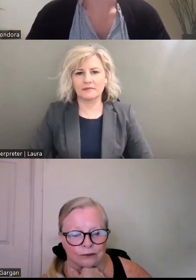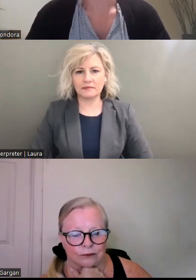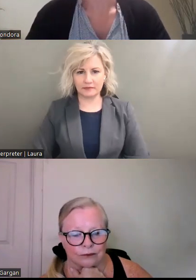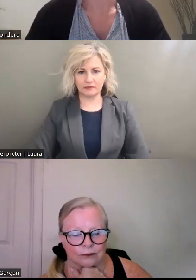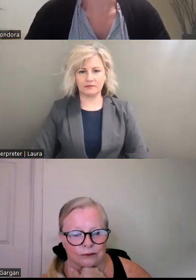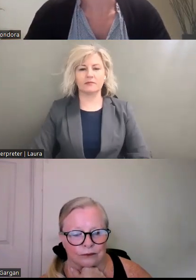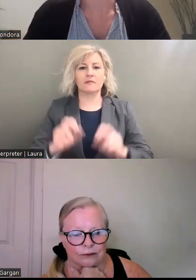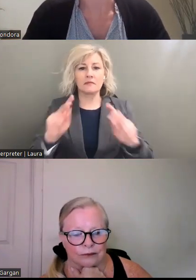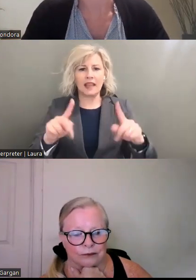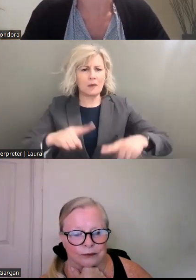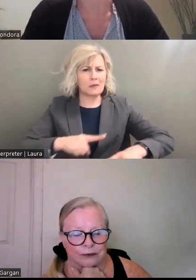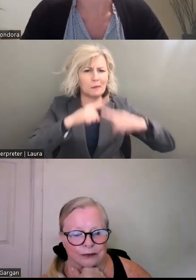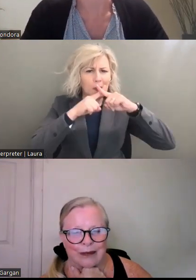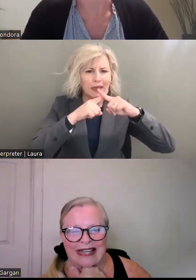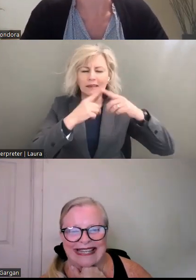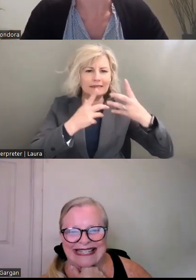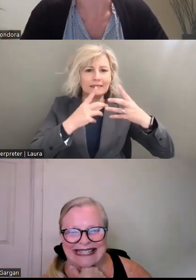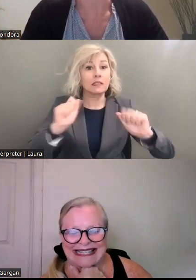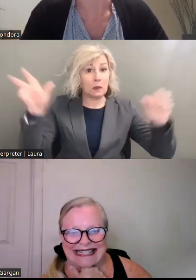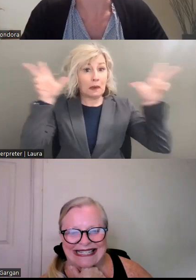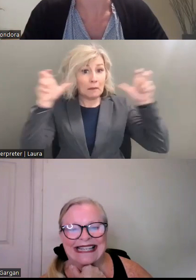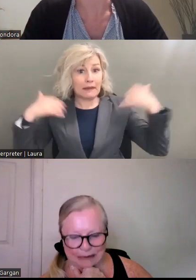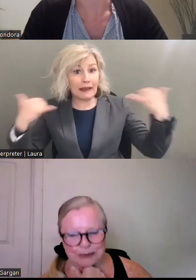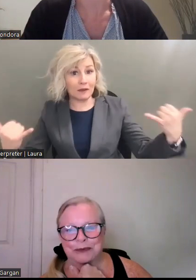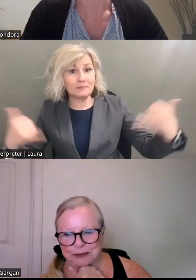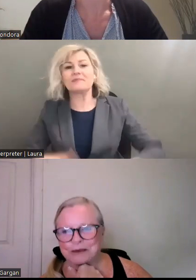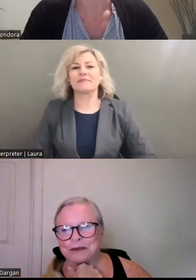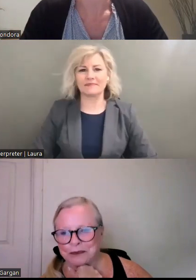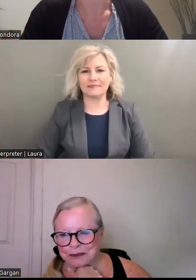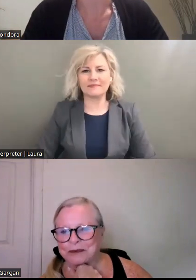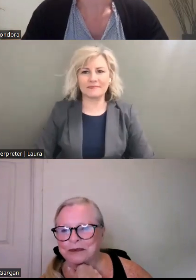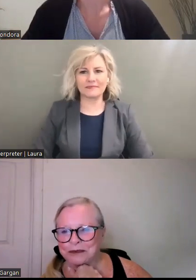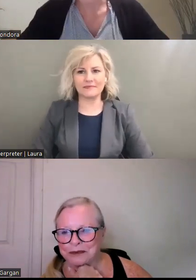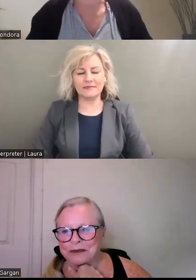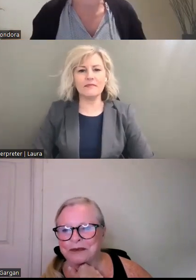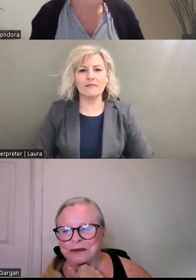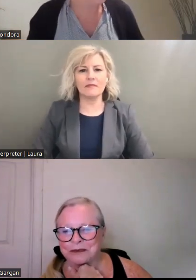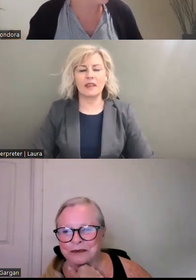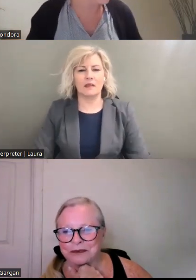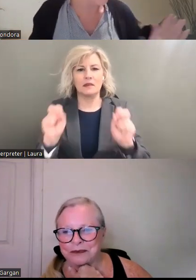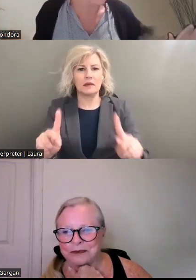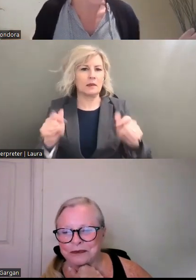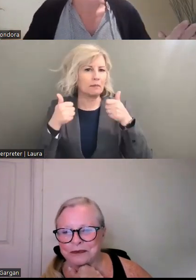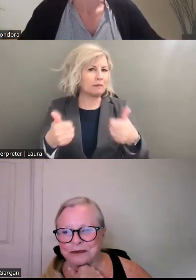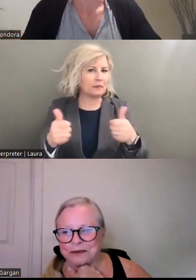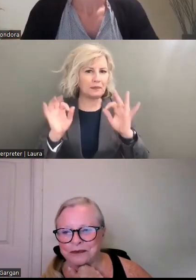Okay, I was muted there for a second. Can you all hear me now? All right, terrific.